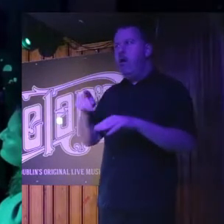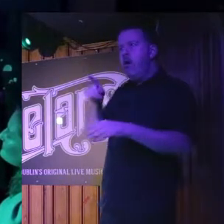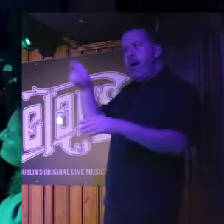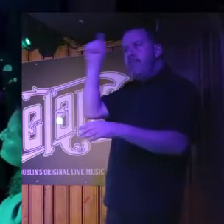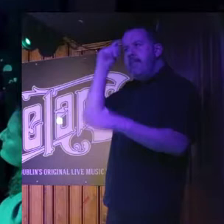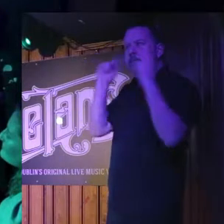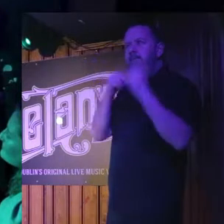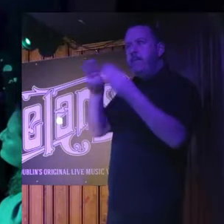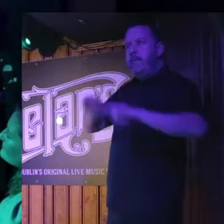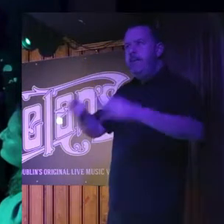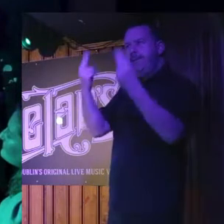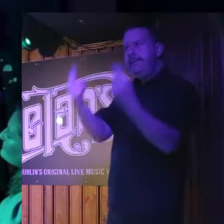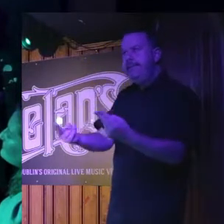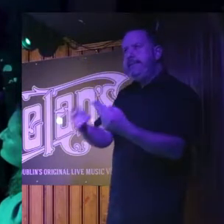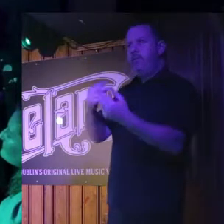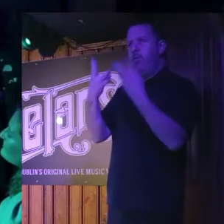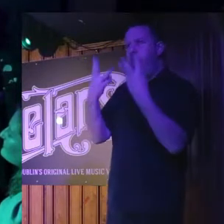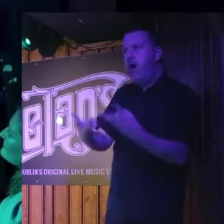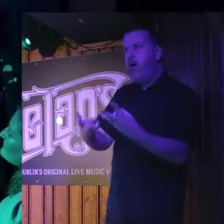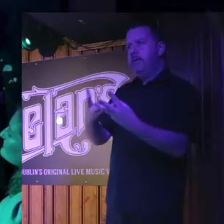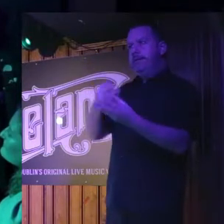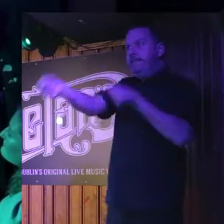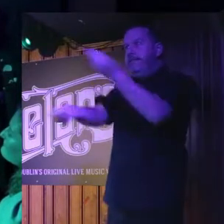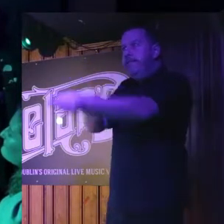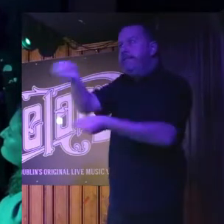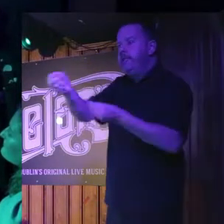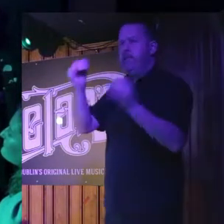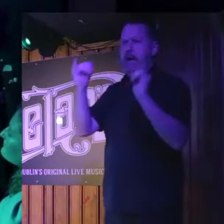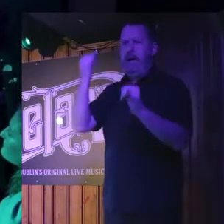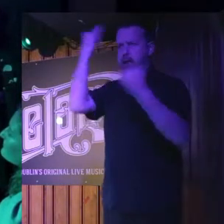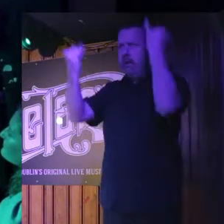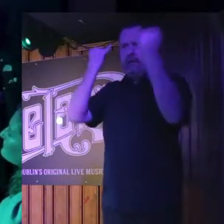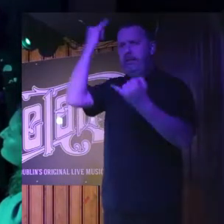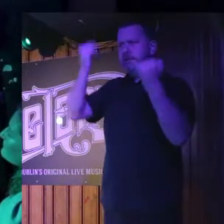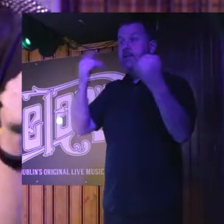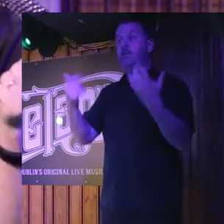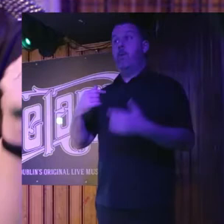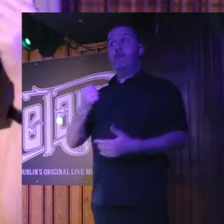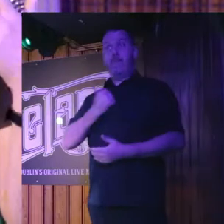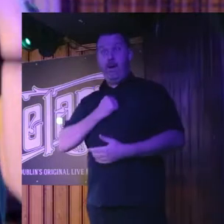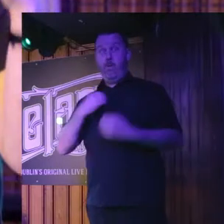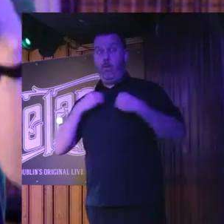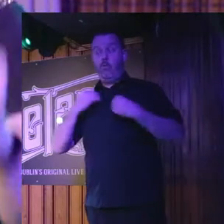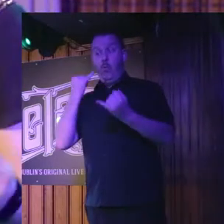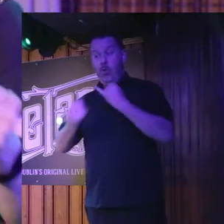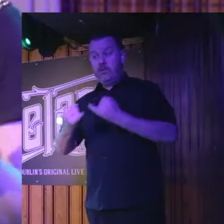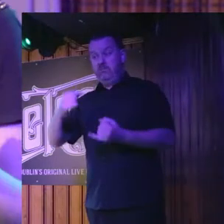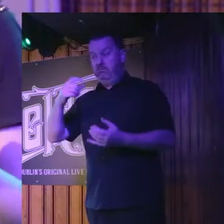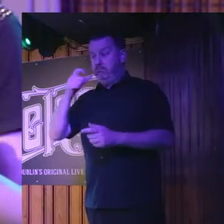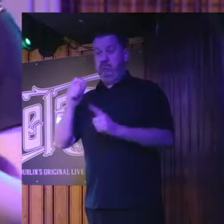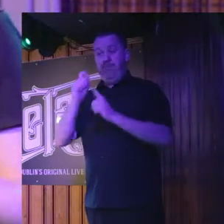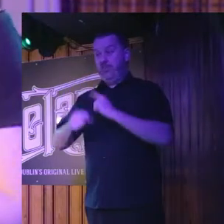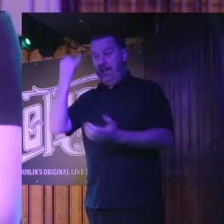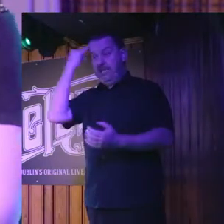people need or want or deserve in life. So in celebration of possibly my worst professional idea to date, I thought I would share some of these